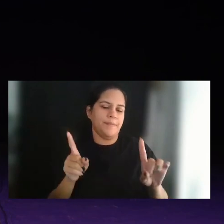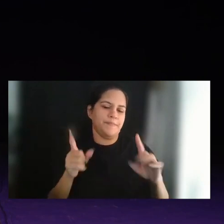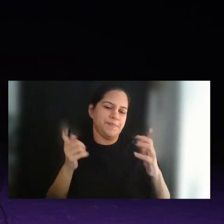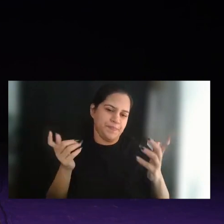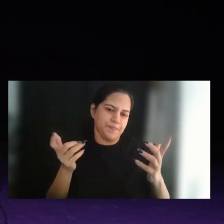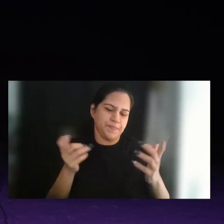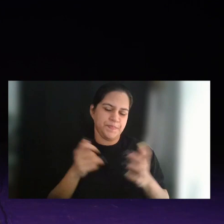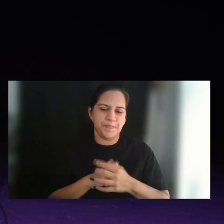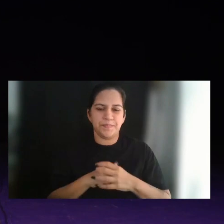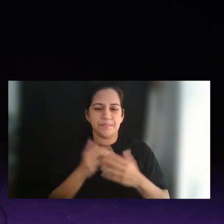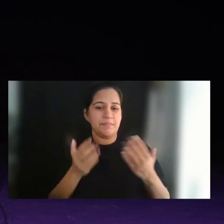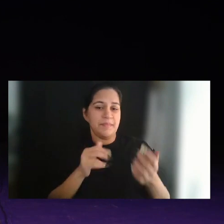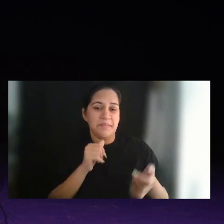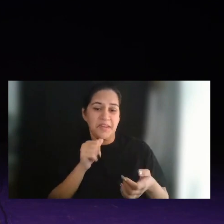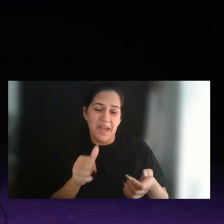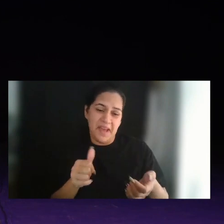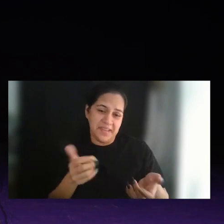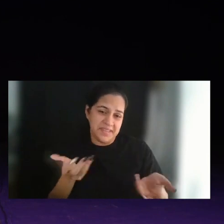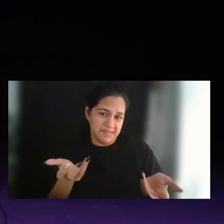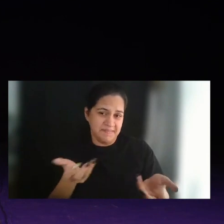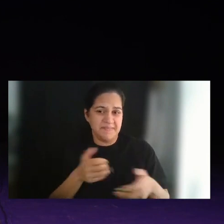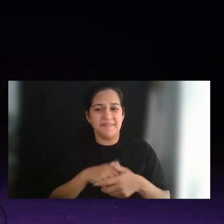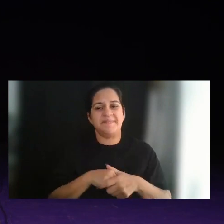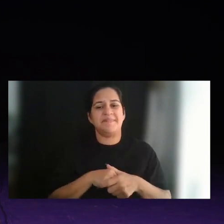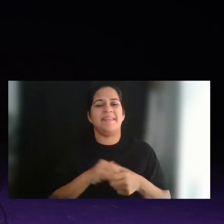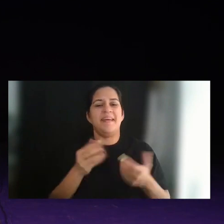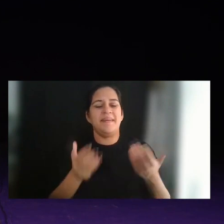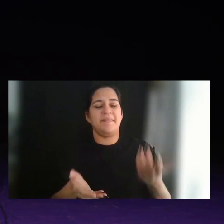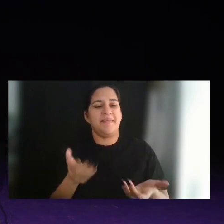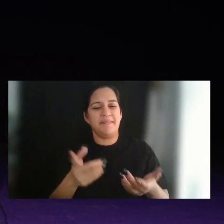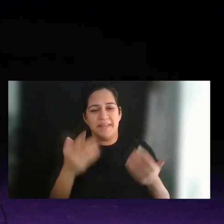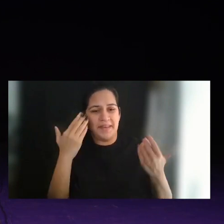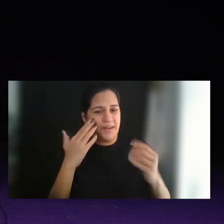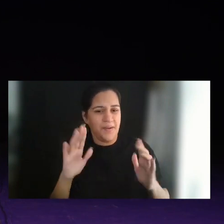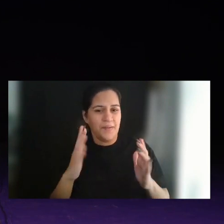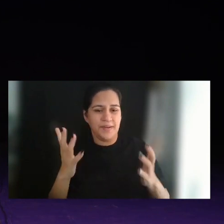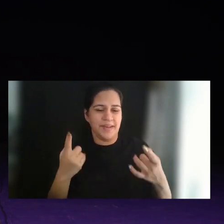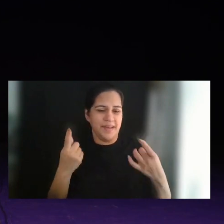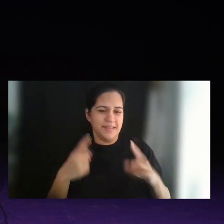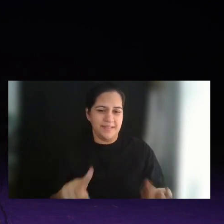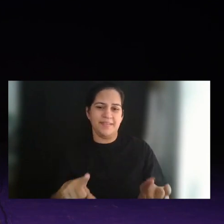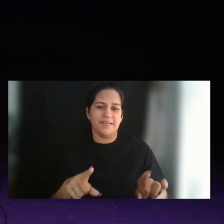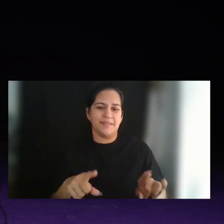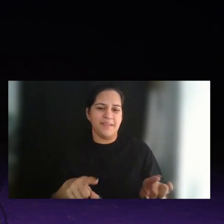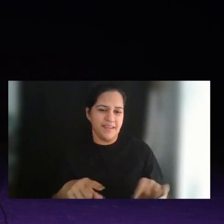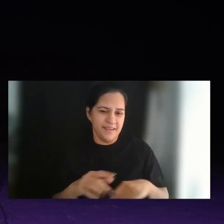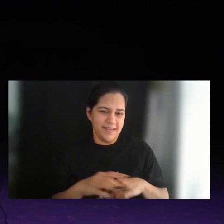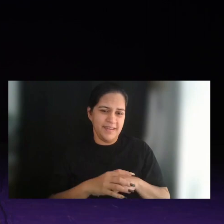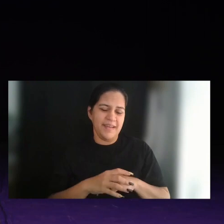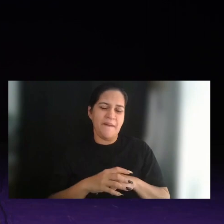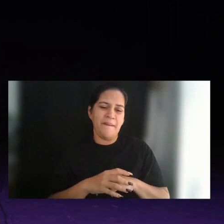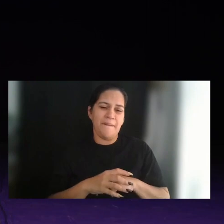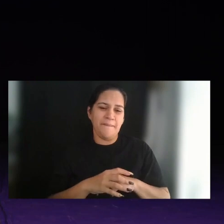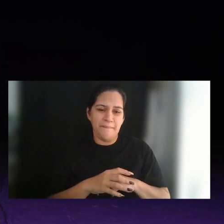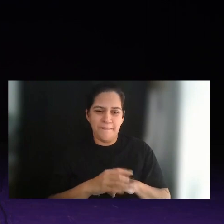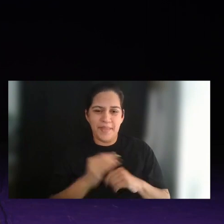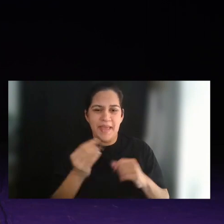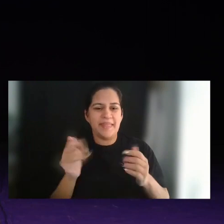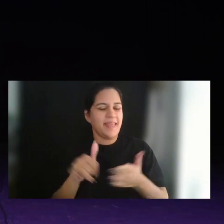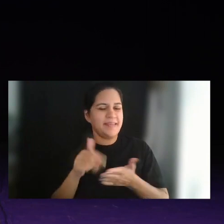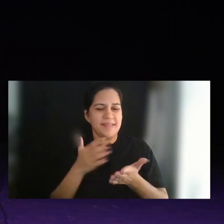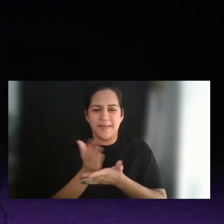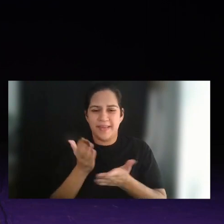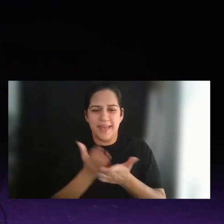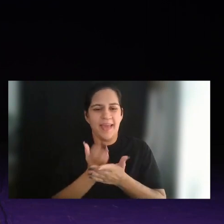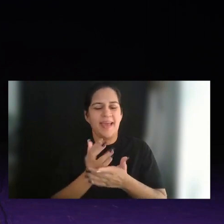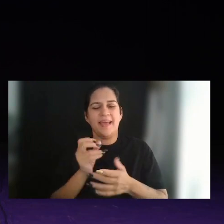not, and maybe you don't know what's gonna happen. And maybe it's okay for us to not know how